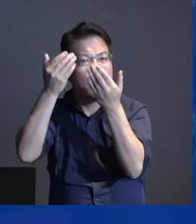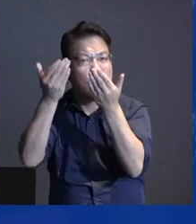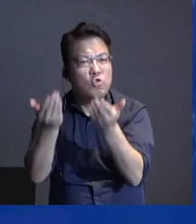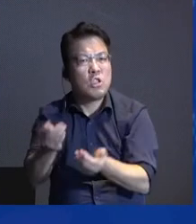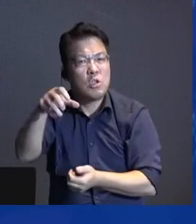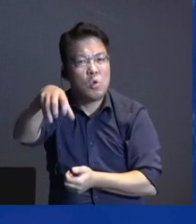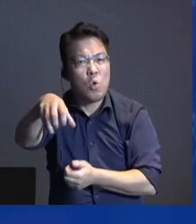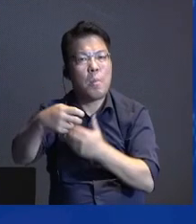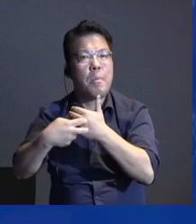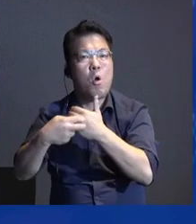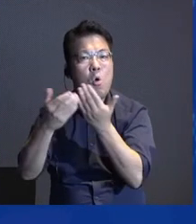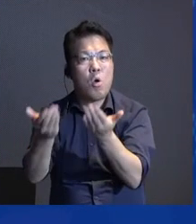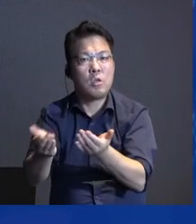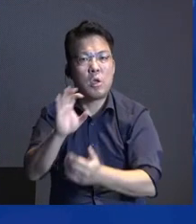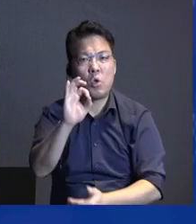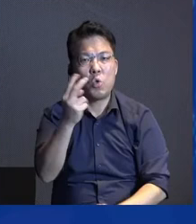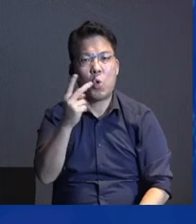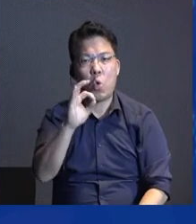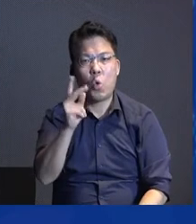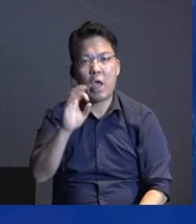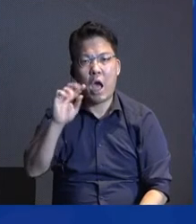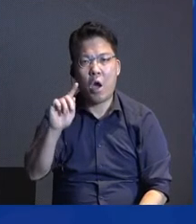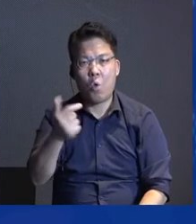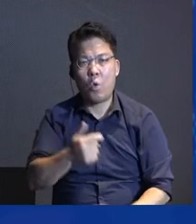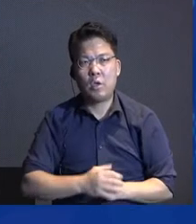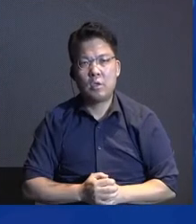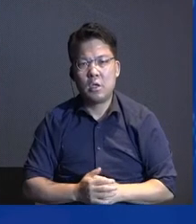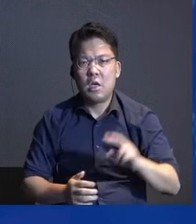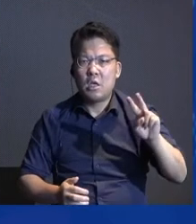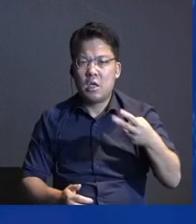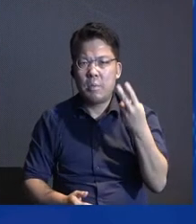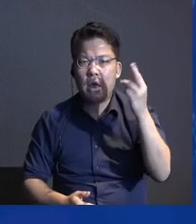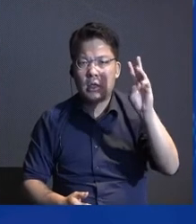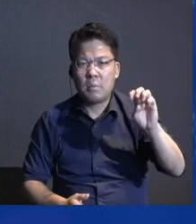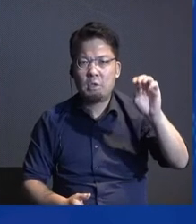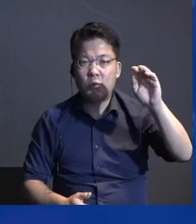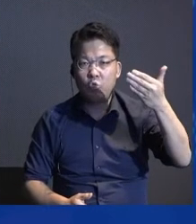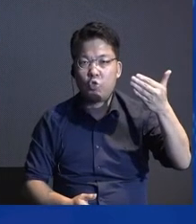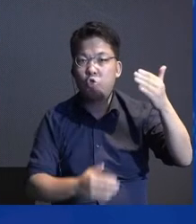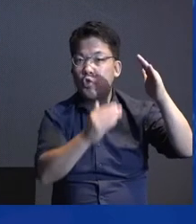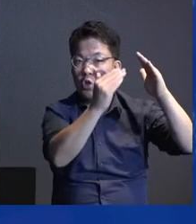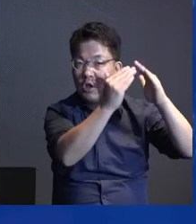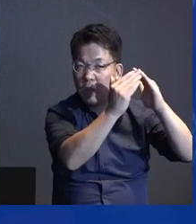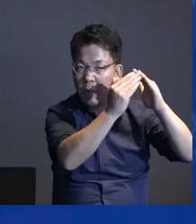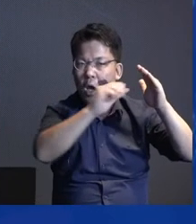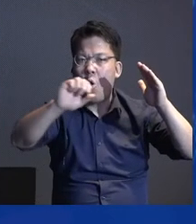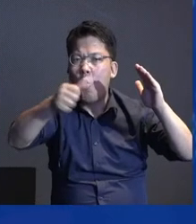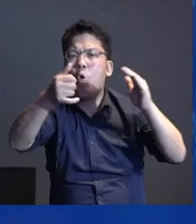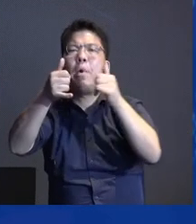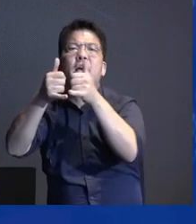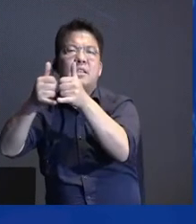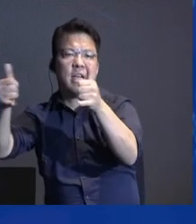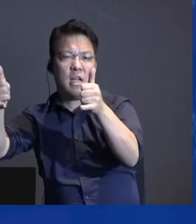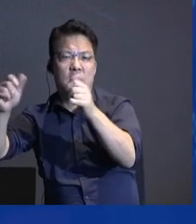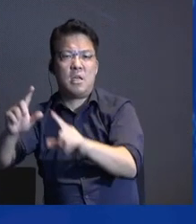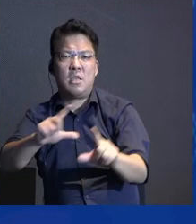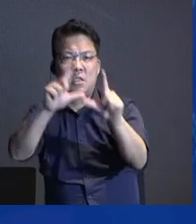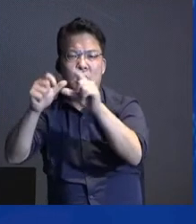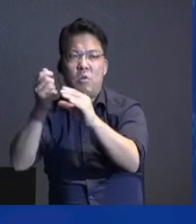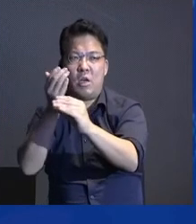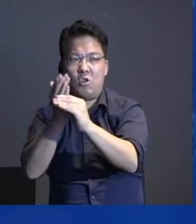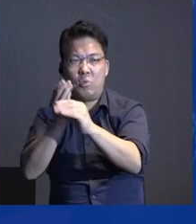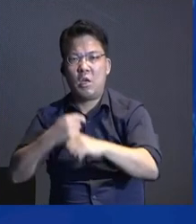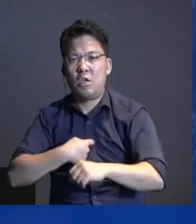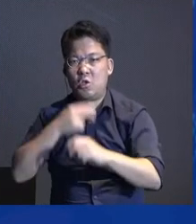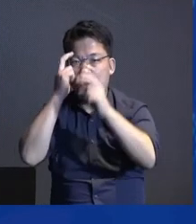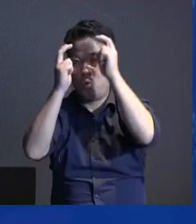and 7th floor. And Mr. Sugihara lives on the 5th floor. Also, the 3rd, 4th, 5th, and 8th